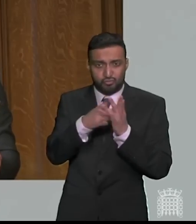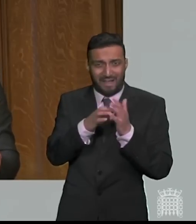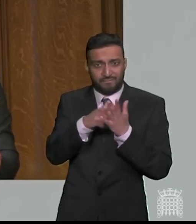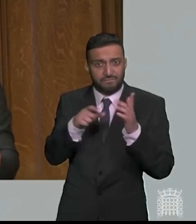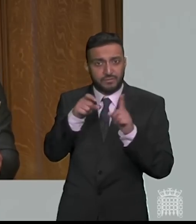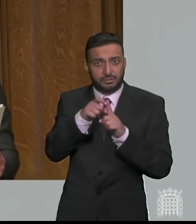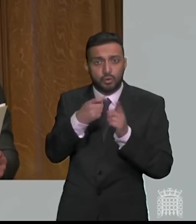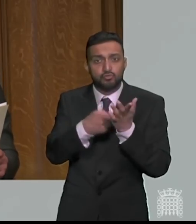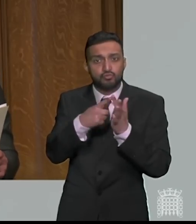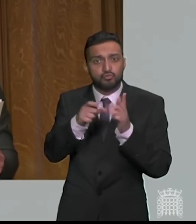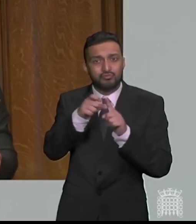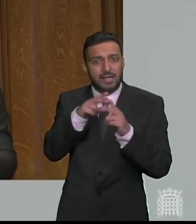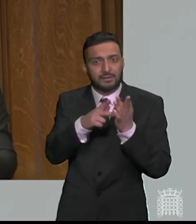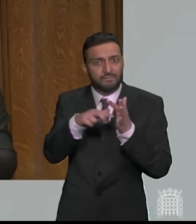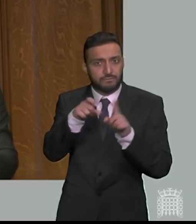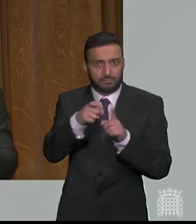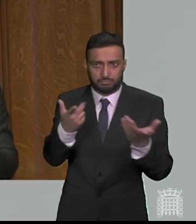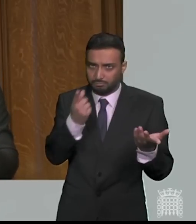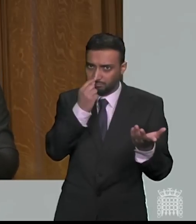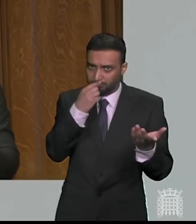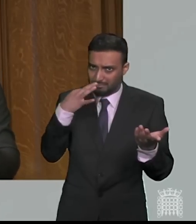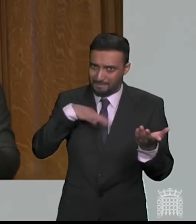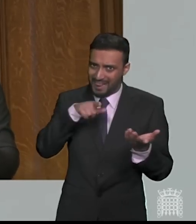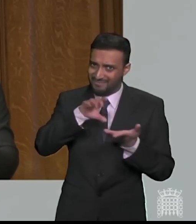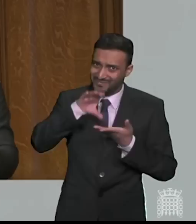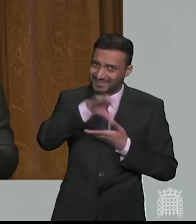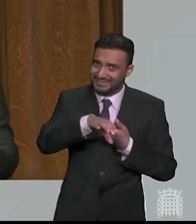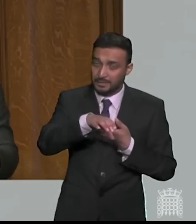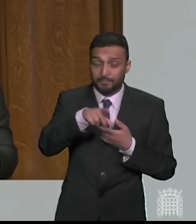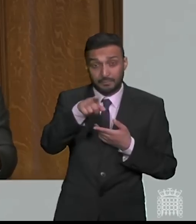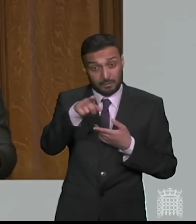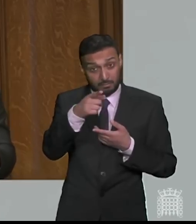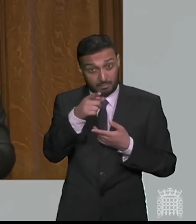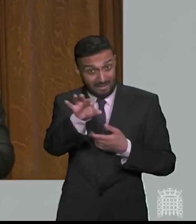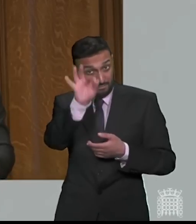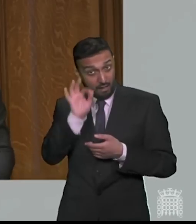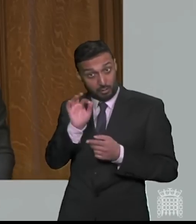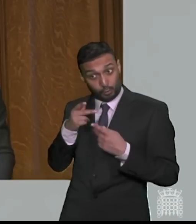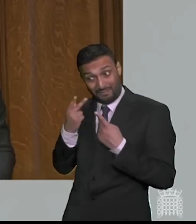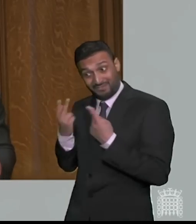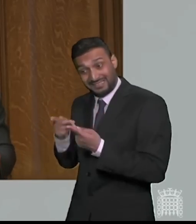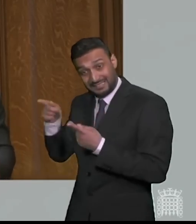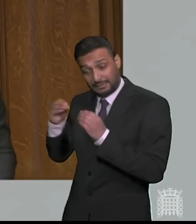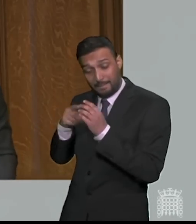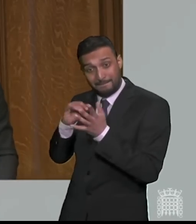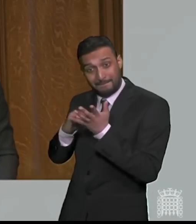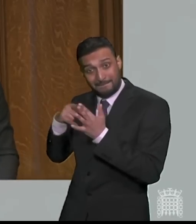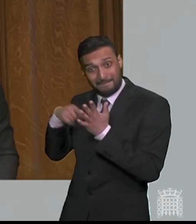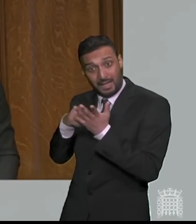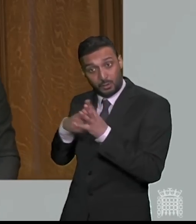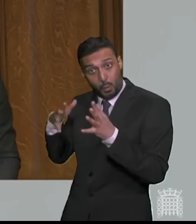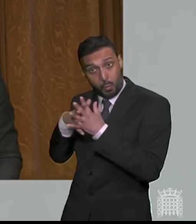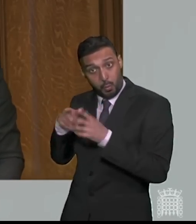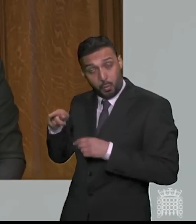latest investment, and would he accept an invitation to visit Bassett Law to see the great impact government investment is